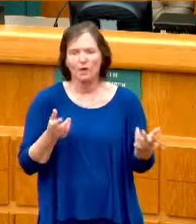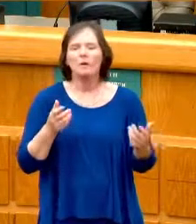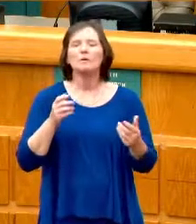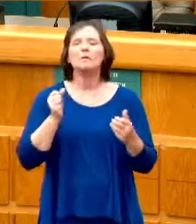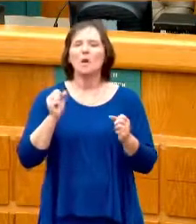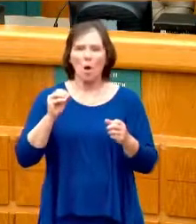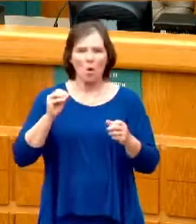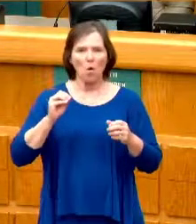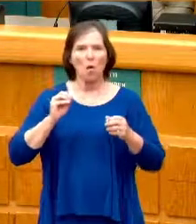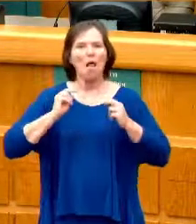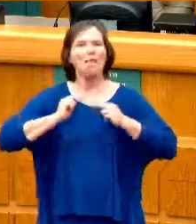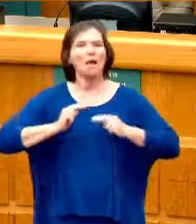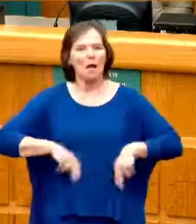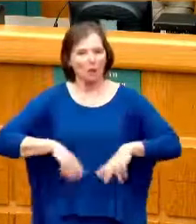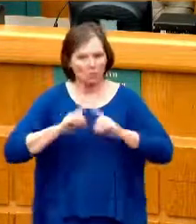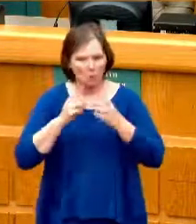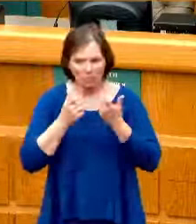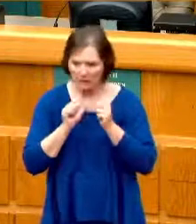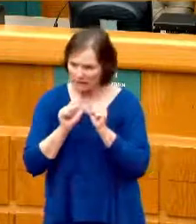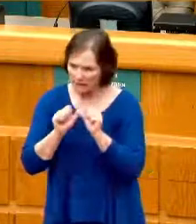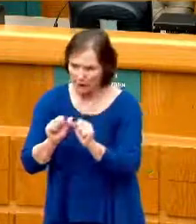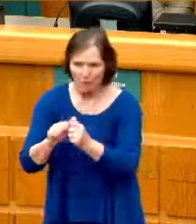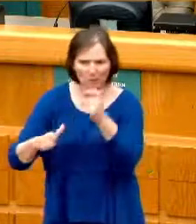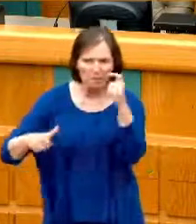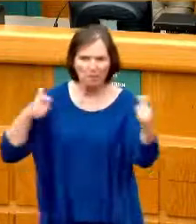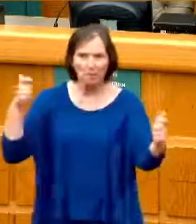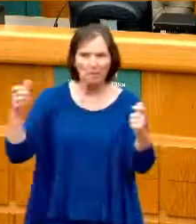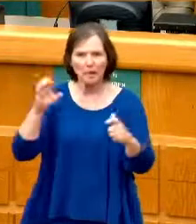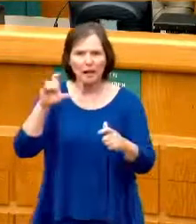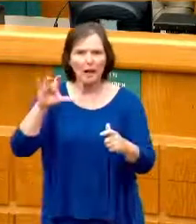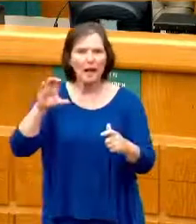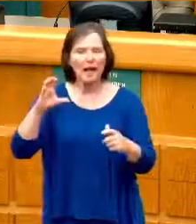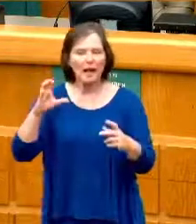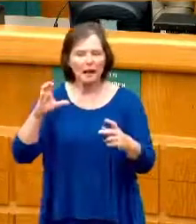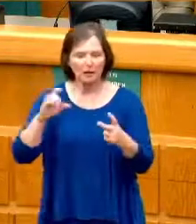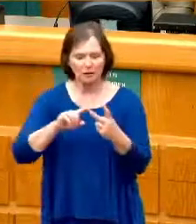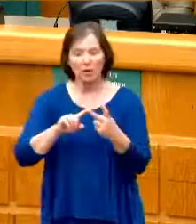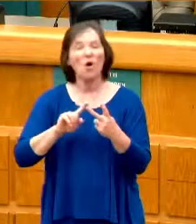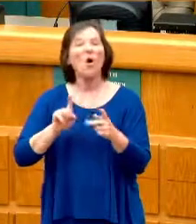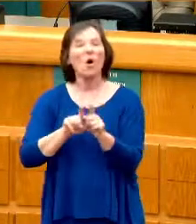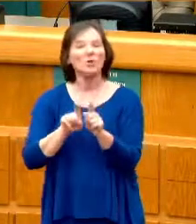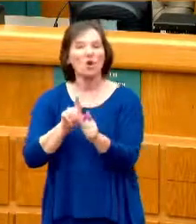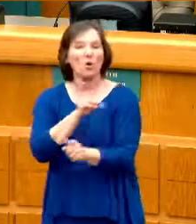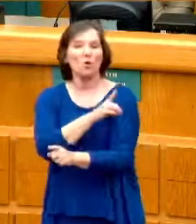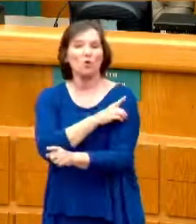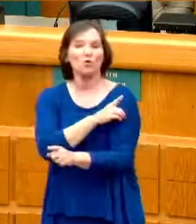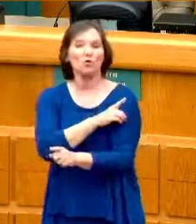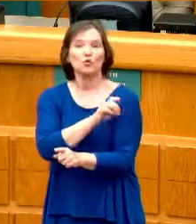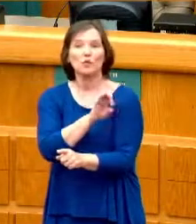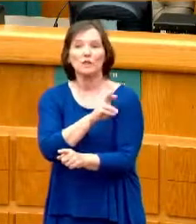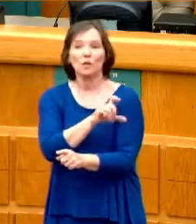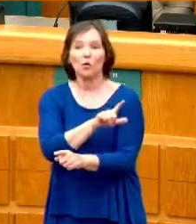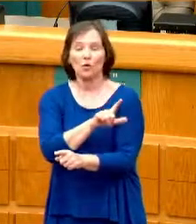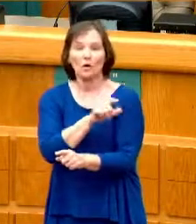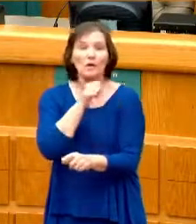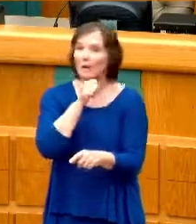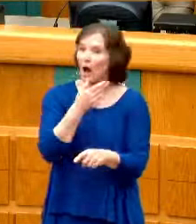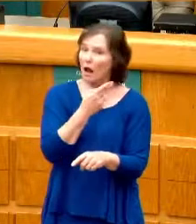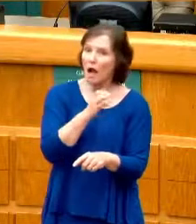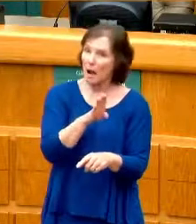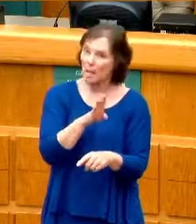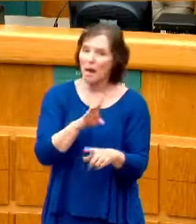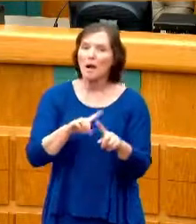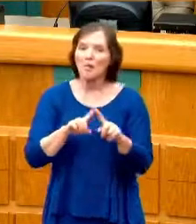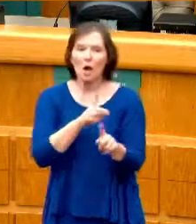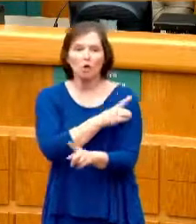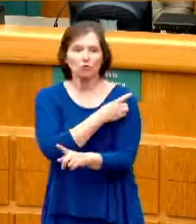hub, and Christus Spawn Health System, which is a large non-hub provider, they've been able to tap into the expertise